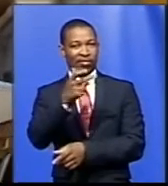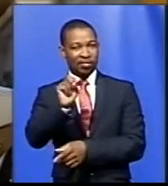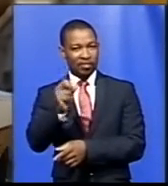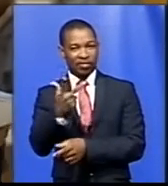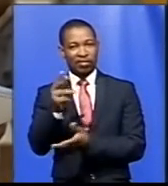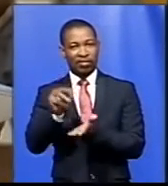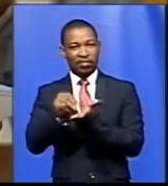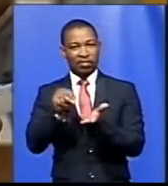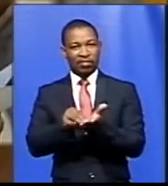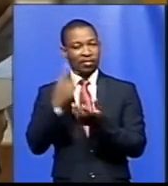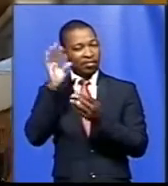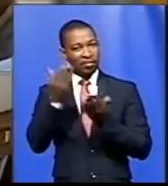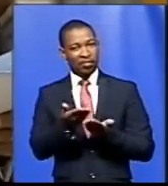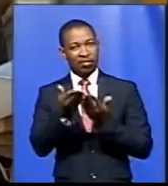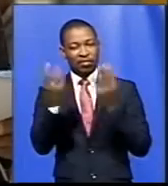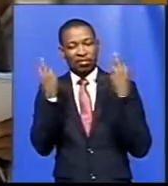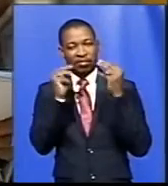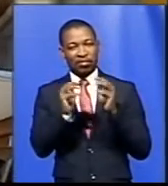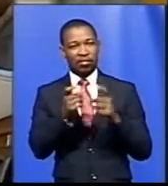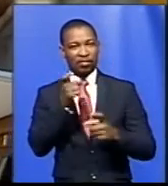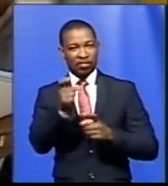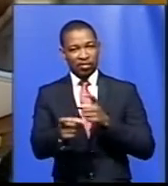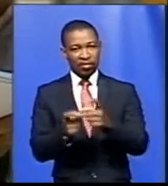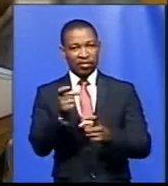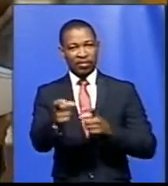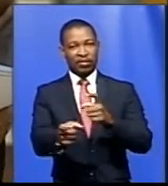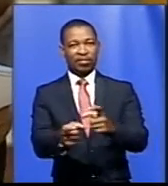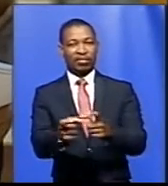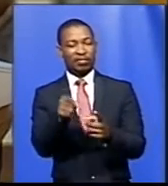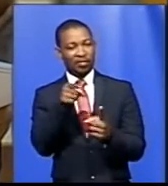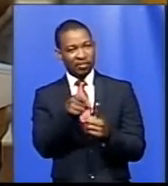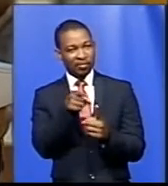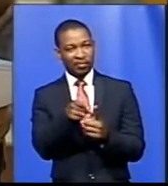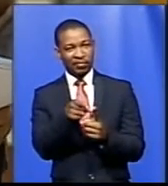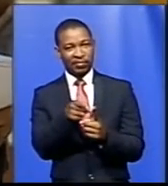pula is proposed for the Minister of Agriculture, of which